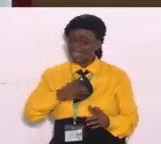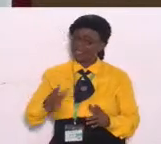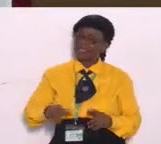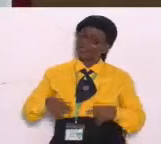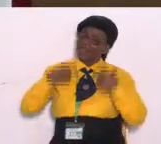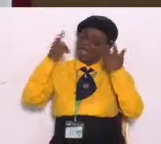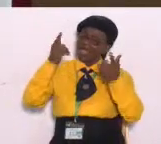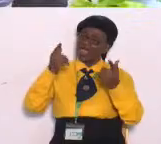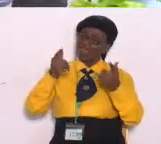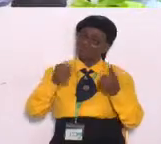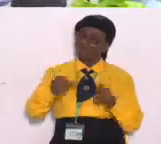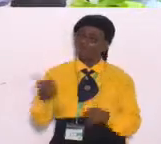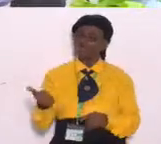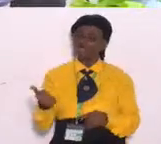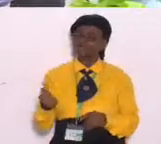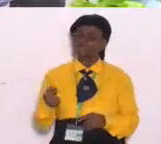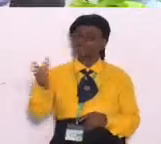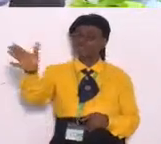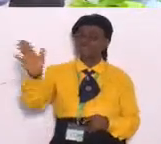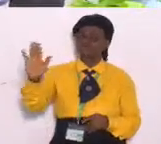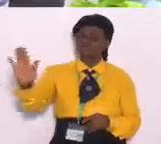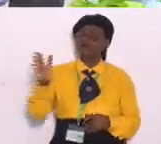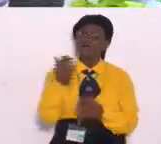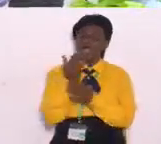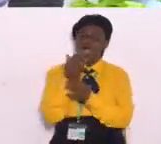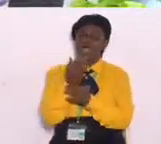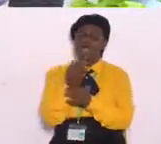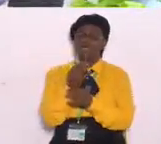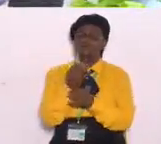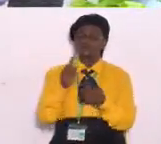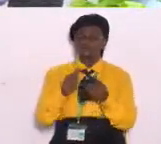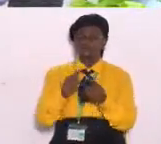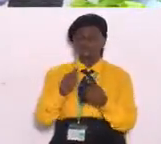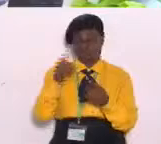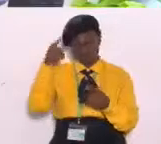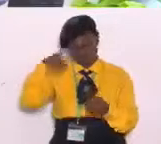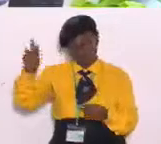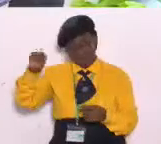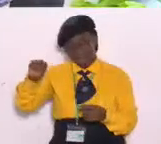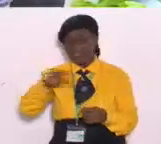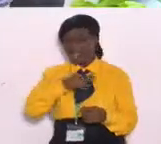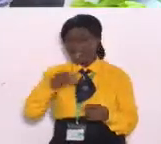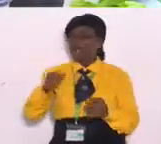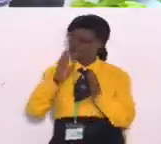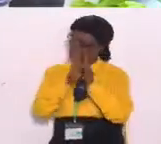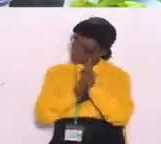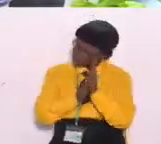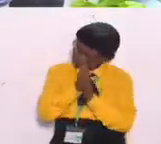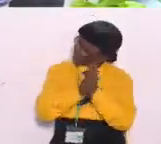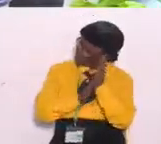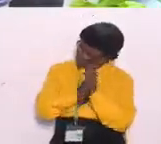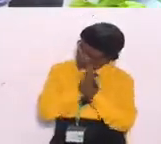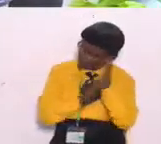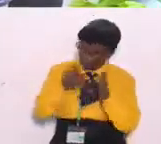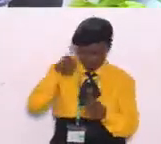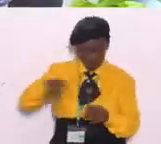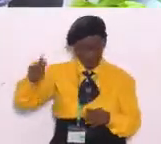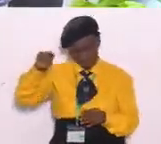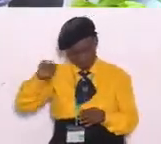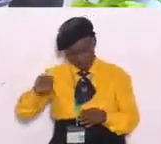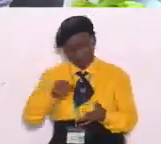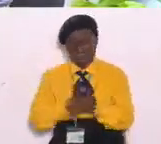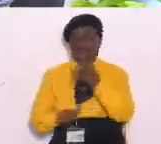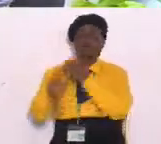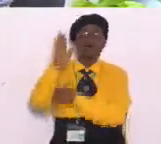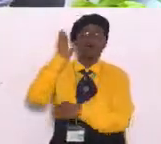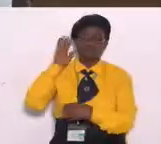to them and pray to God for them. Ask the Almighty God to be merciful unto them,